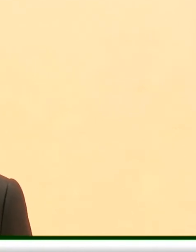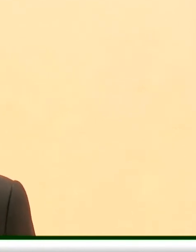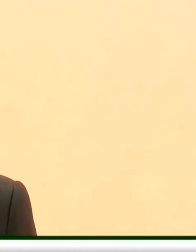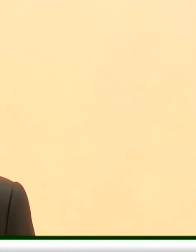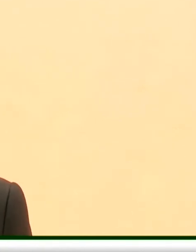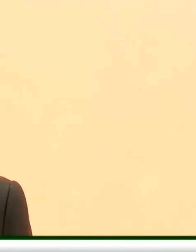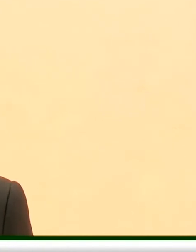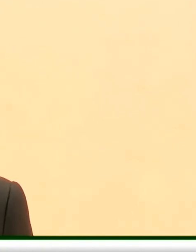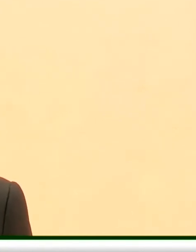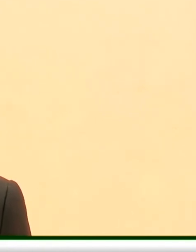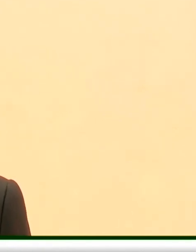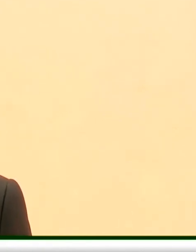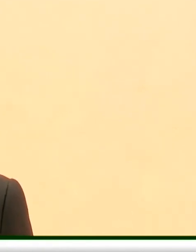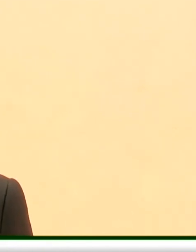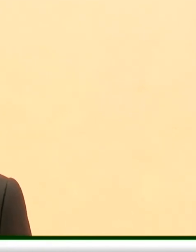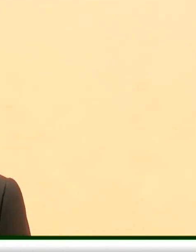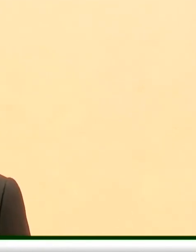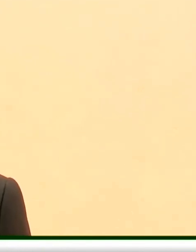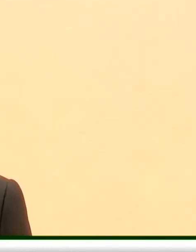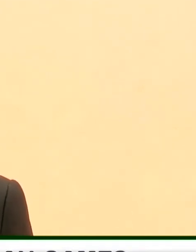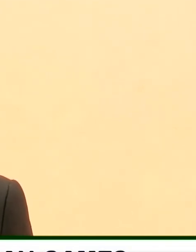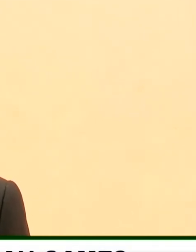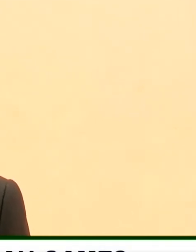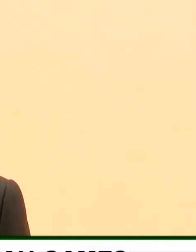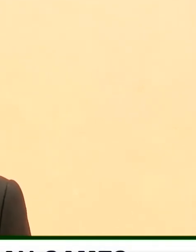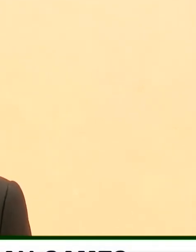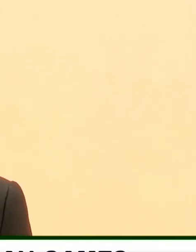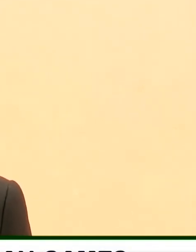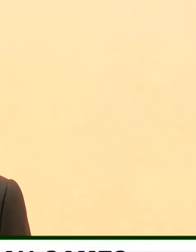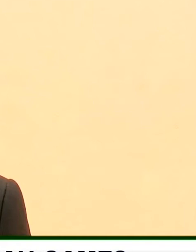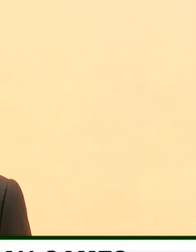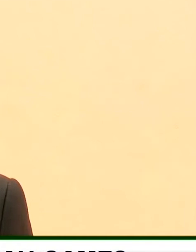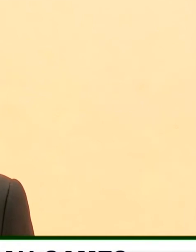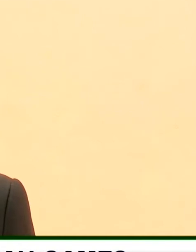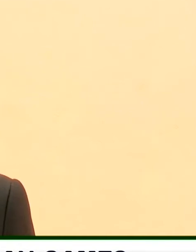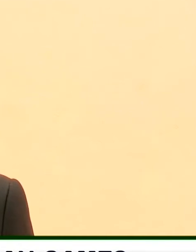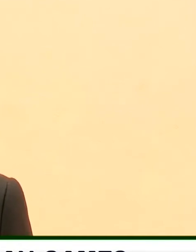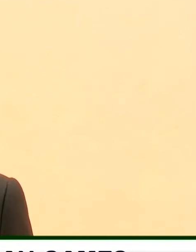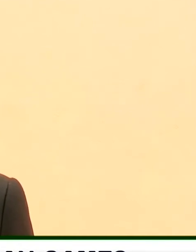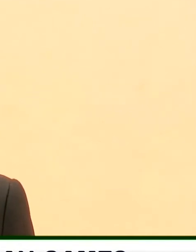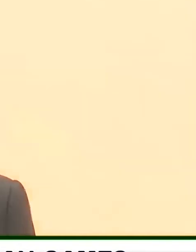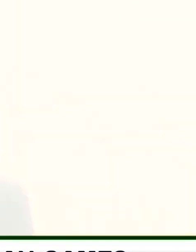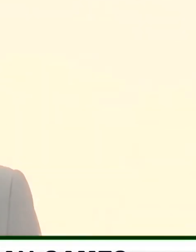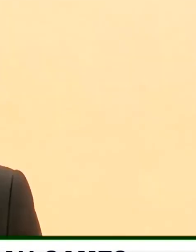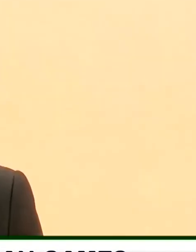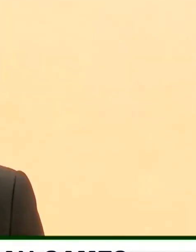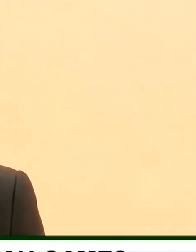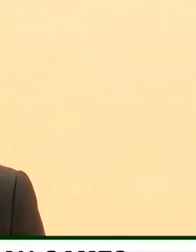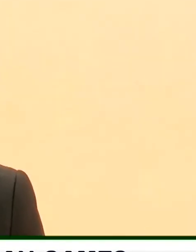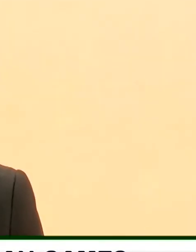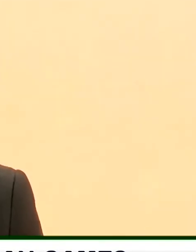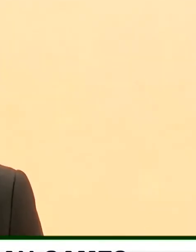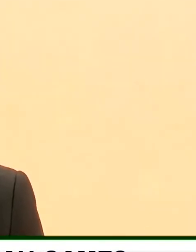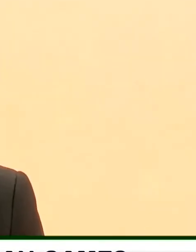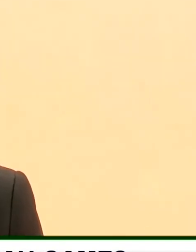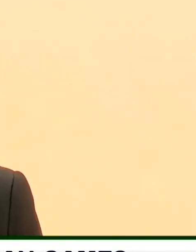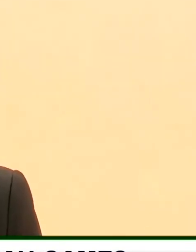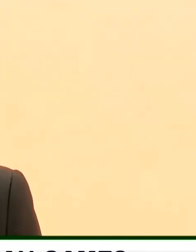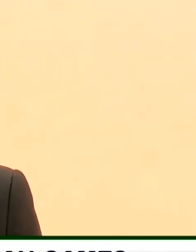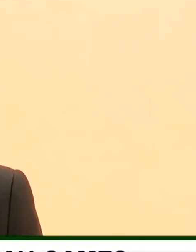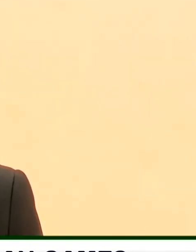The 100, pretty competitive field, but I'll try my best in the 3 races. I was saying to our